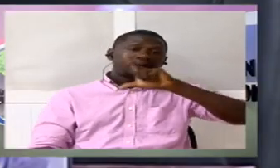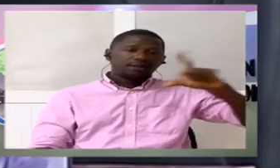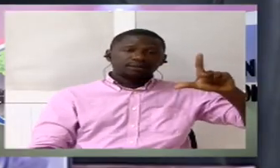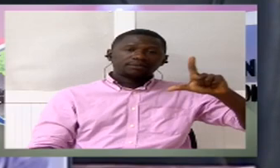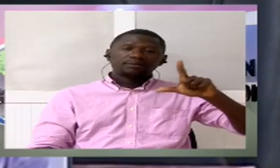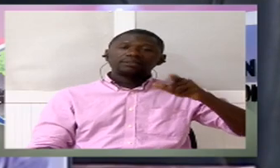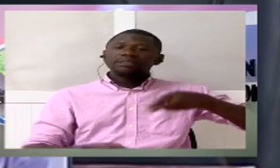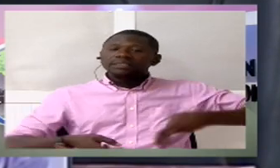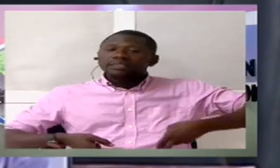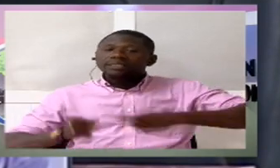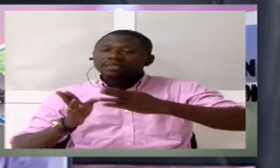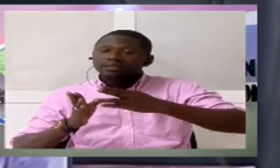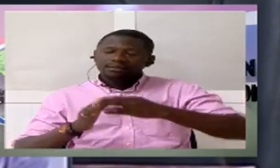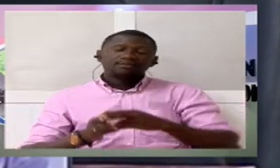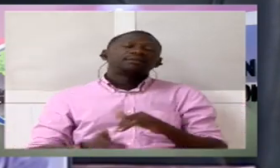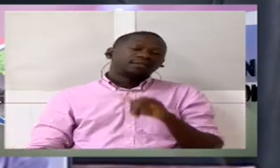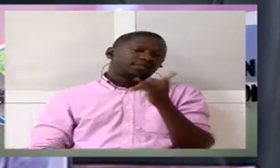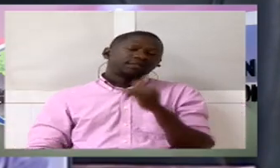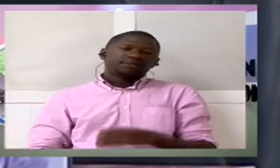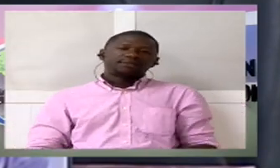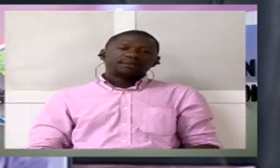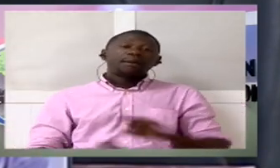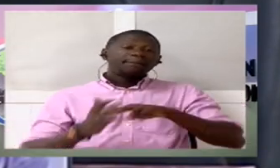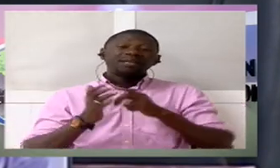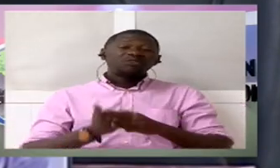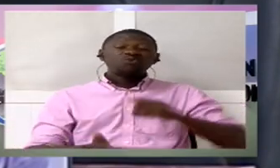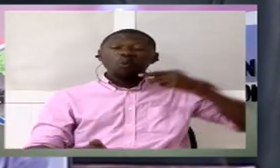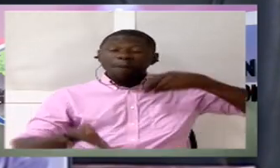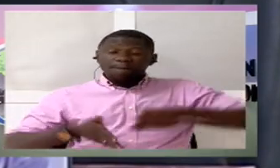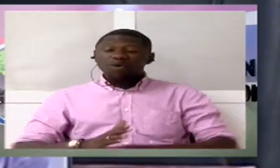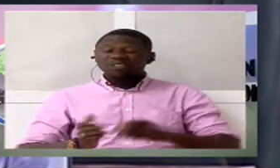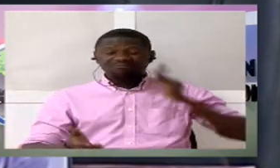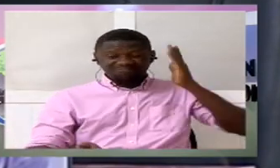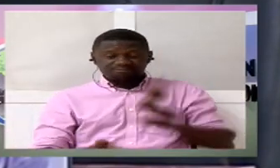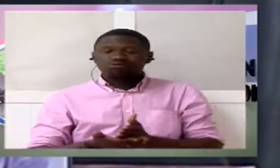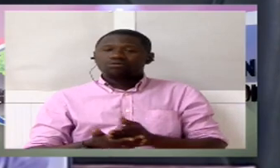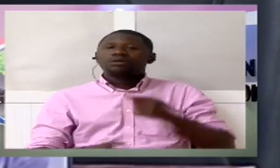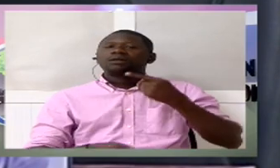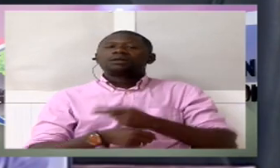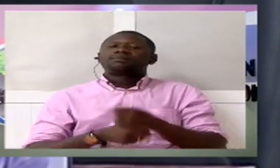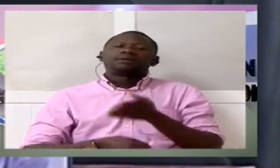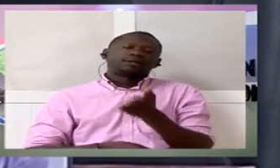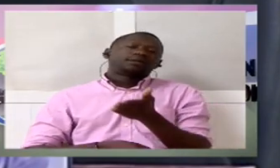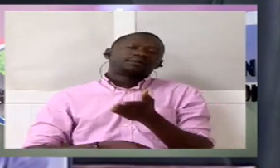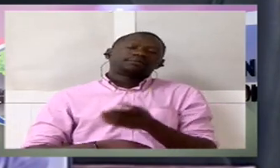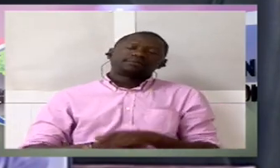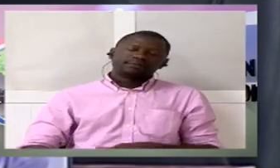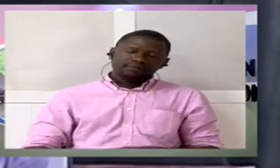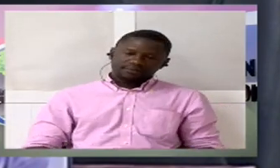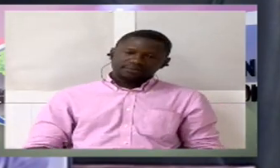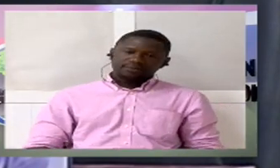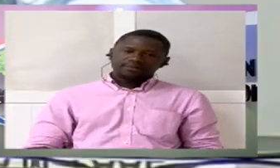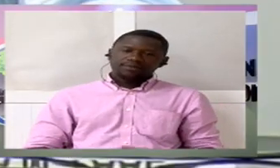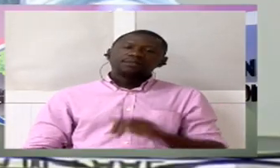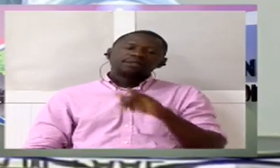everything. I like that. Well, I'm going to tell you Gambian only. Because I'm going to go to Bangkok.